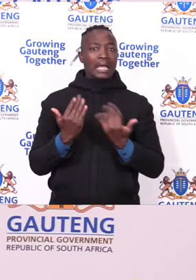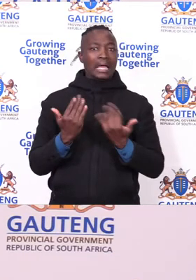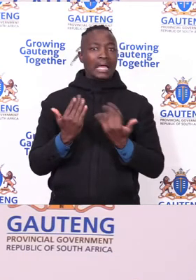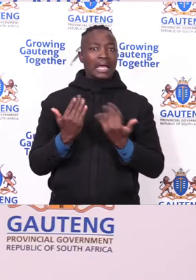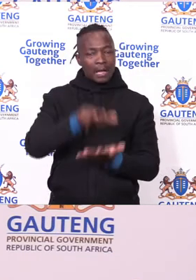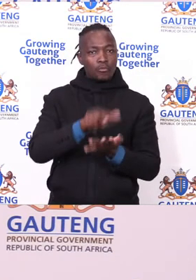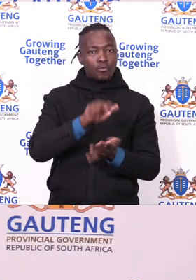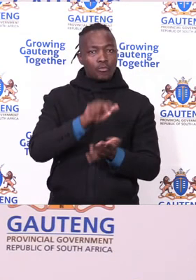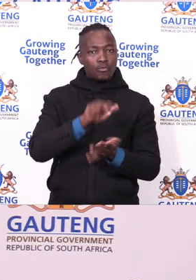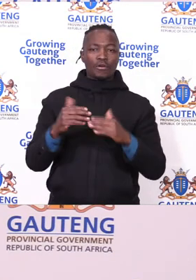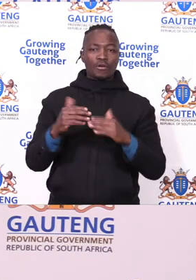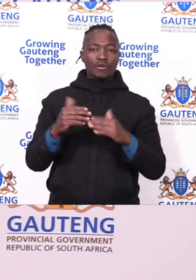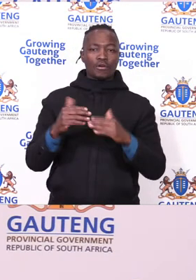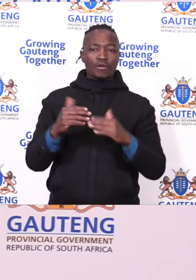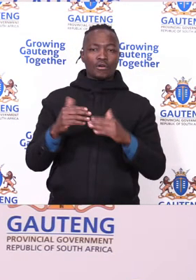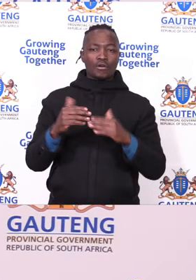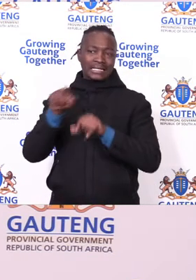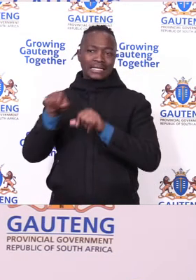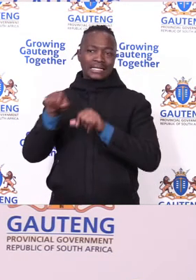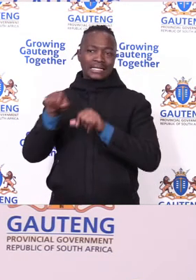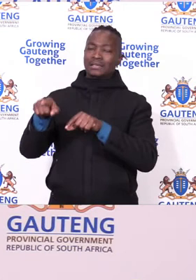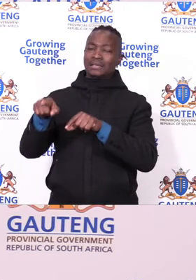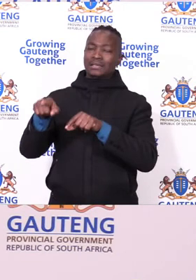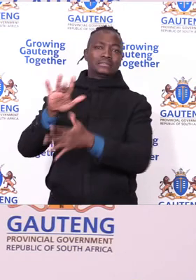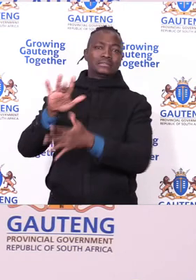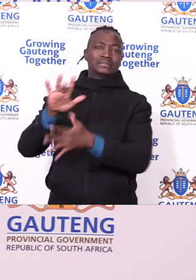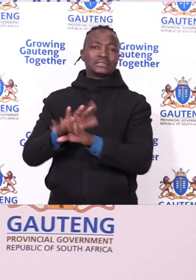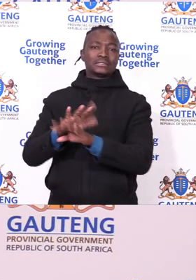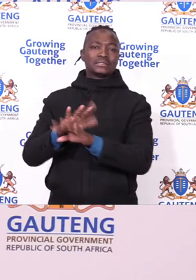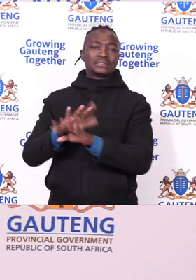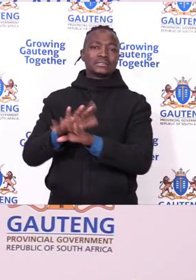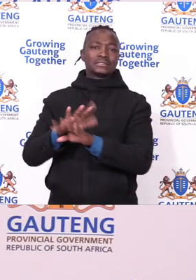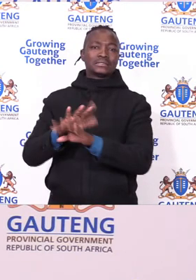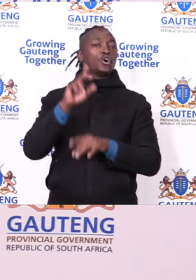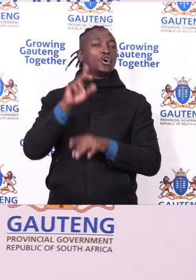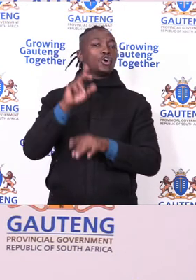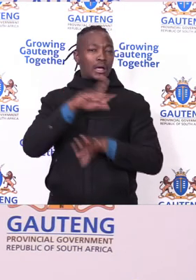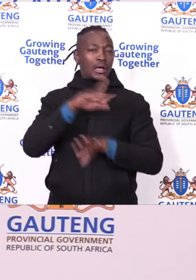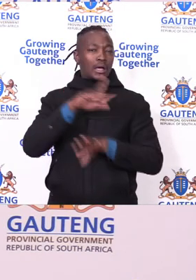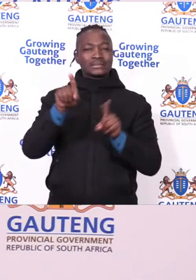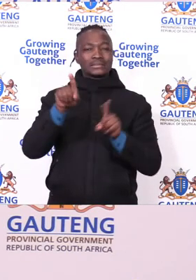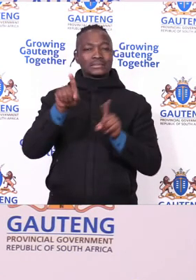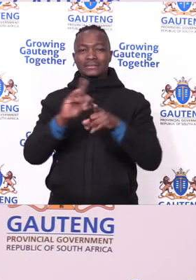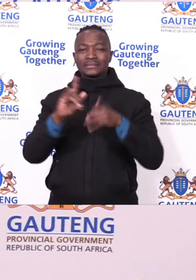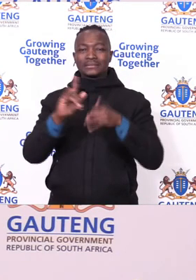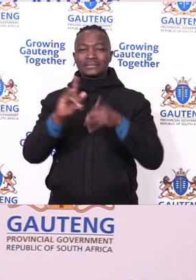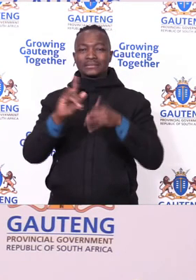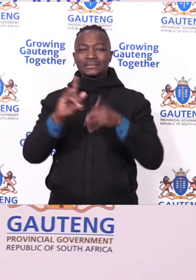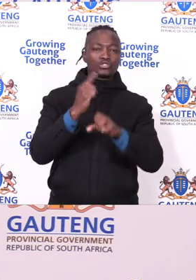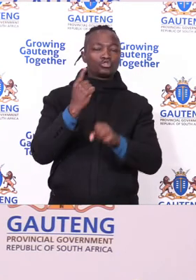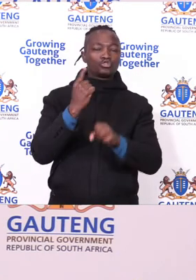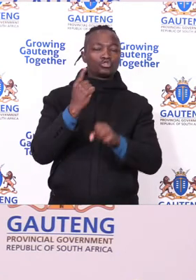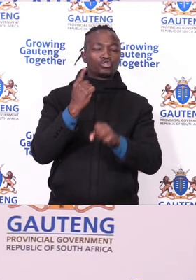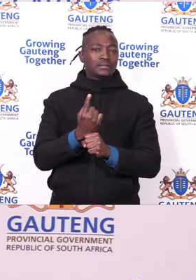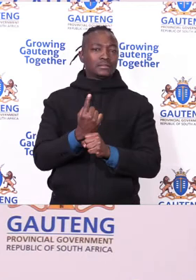has recorded quite a low number of COVID-19 cases compared to the province's other big cities like Johannesburg. Since